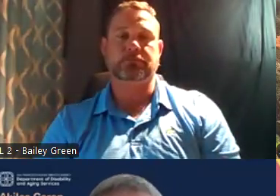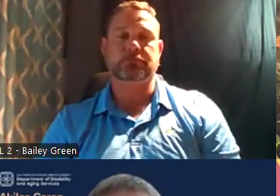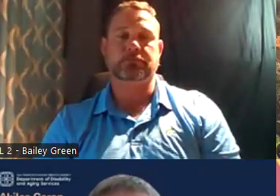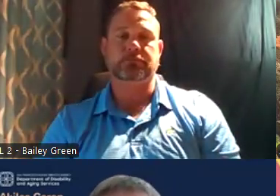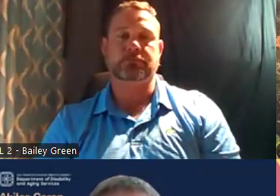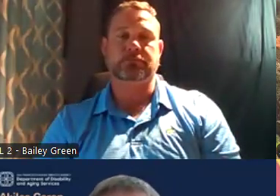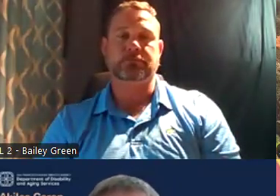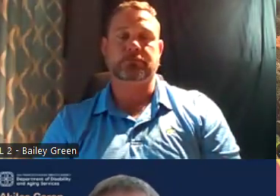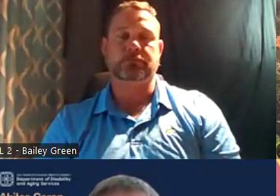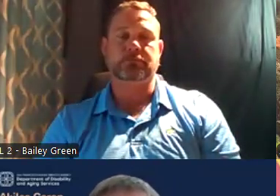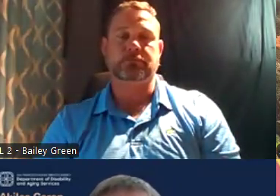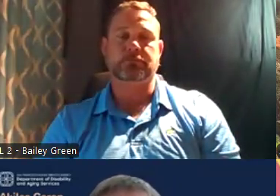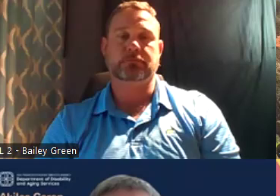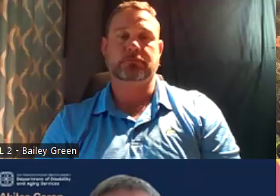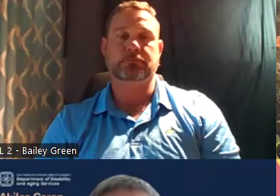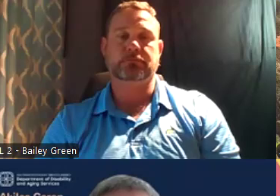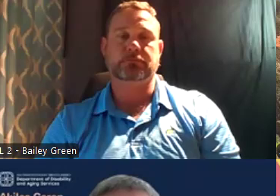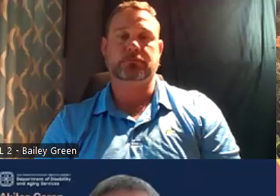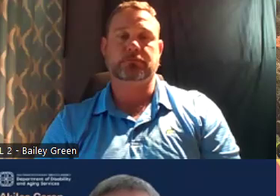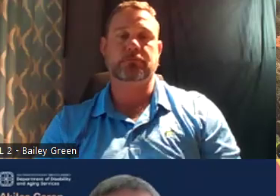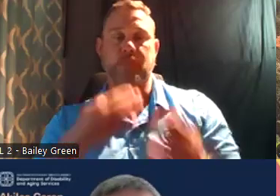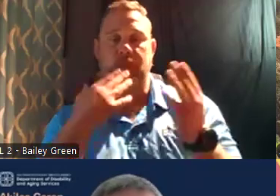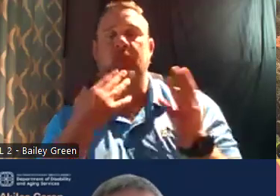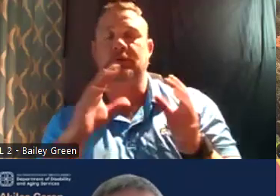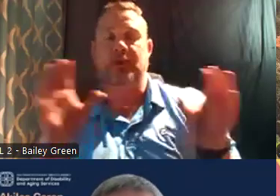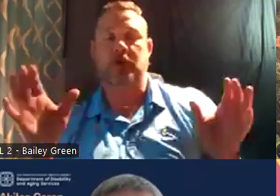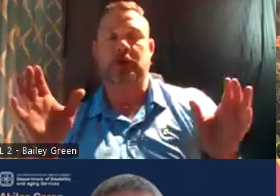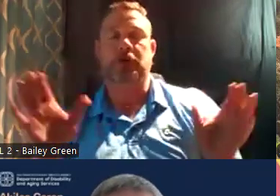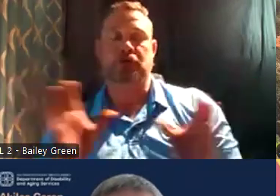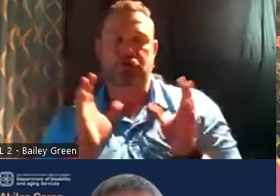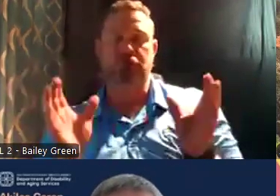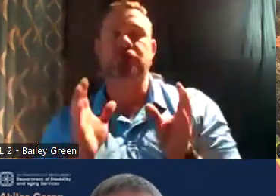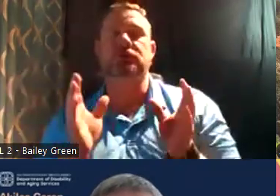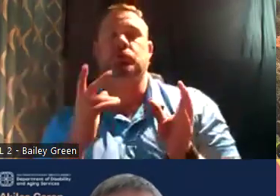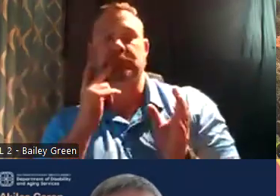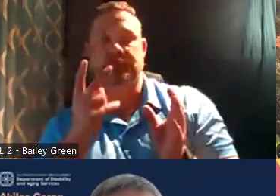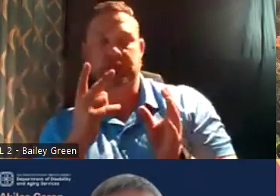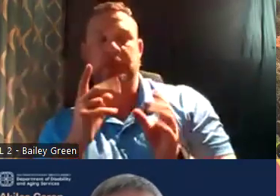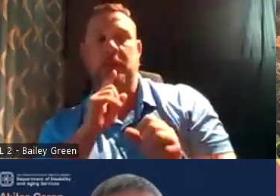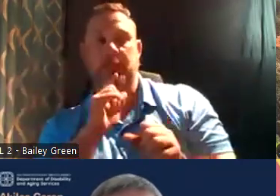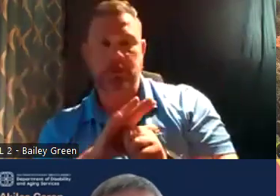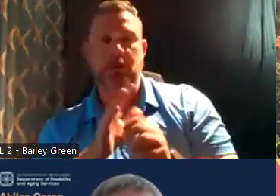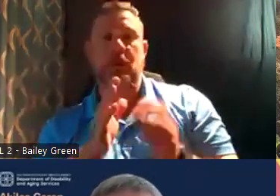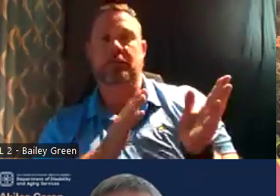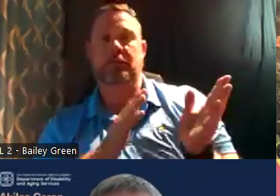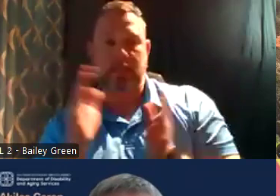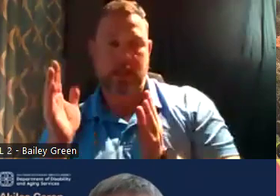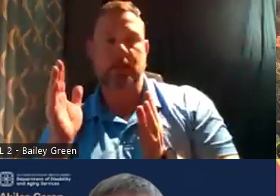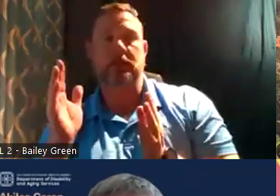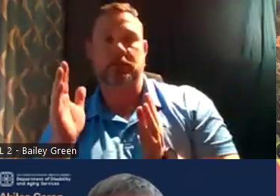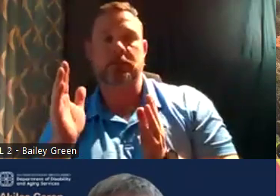Absolutely. Thank you. Thank you. It's really encouraging to see the commitment and strategic planning involved that's shaping